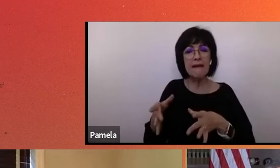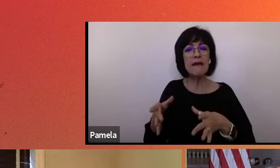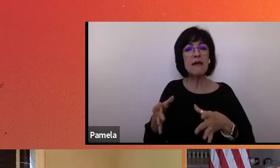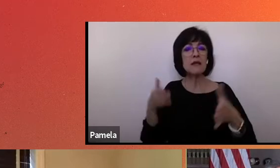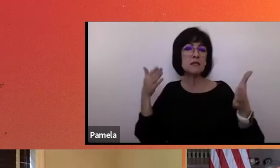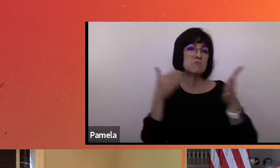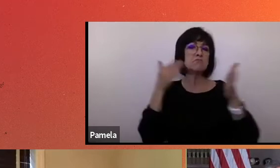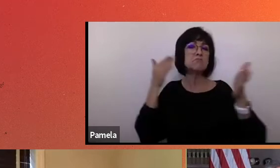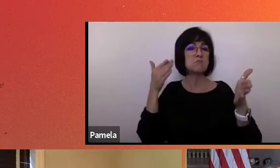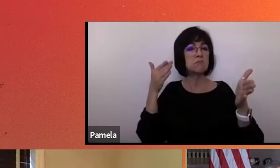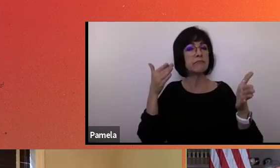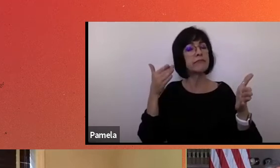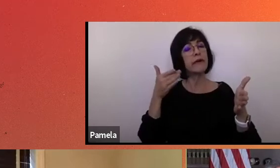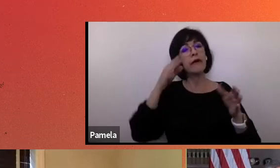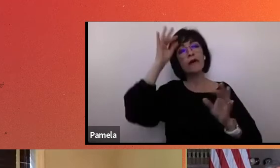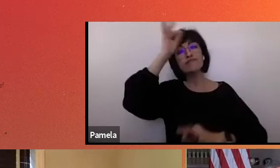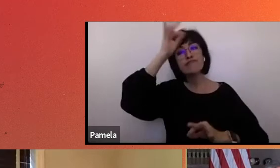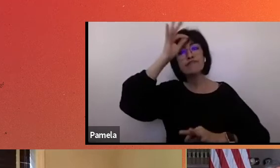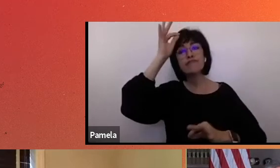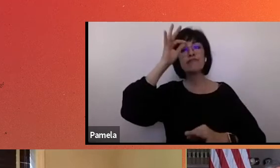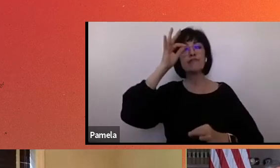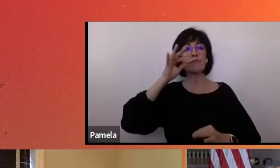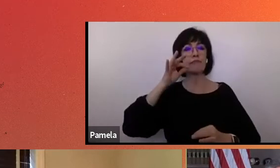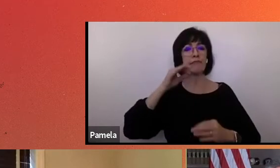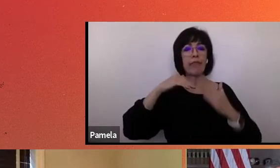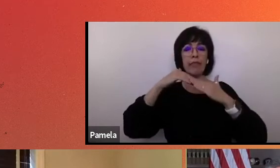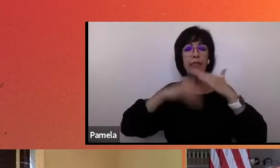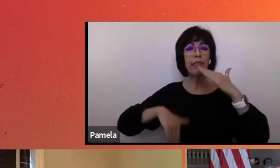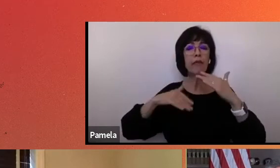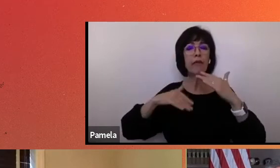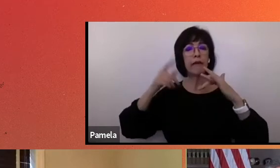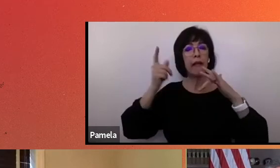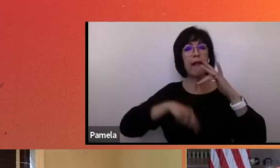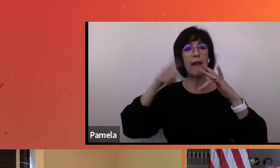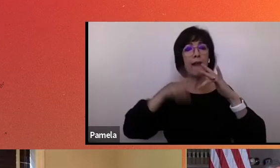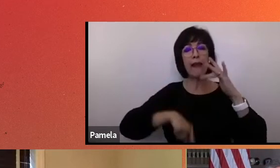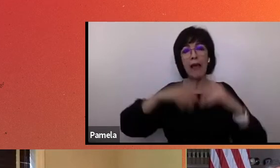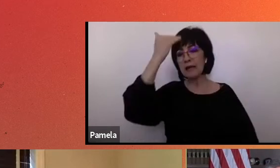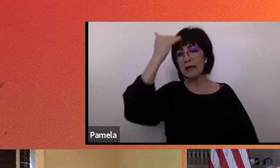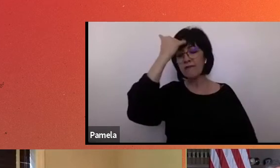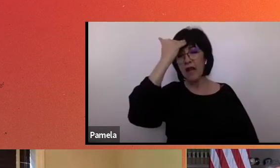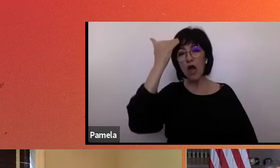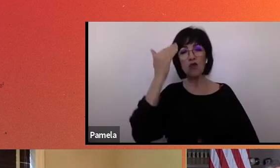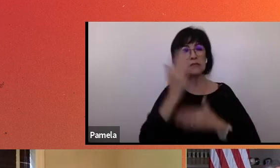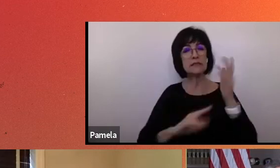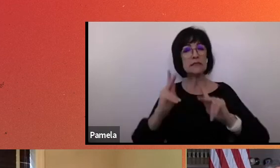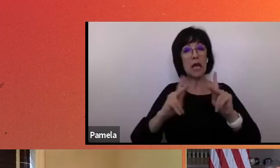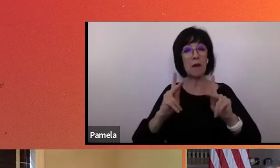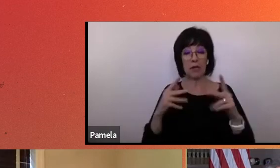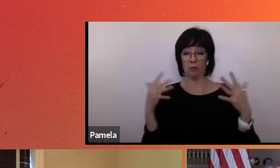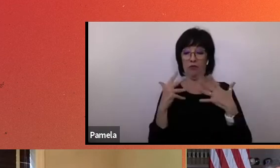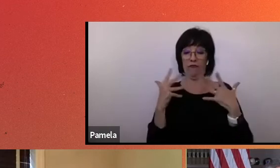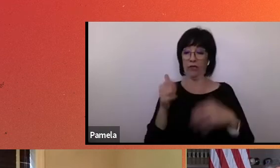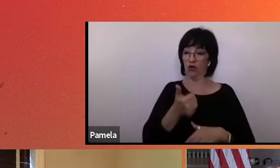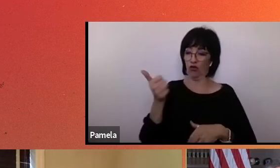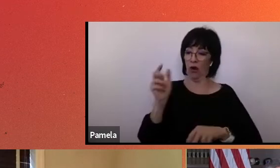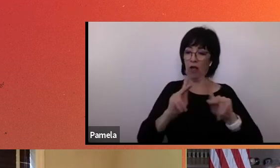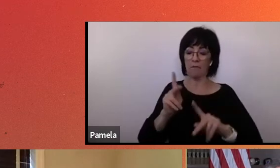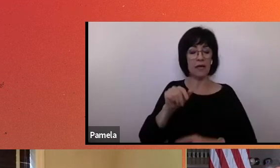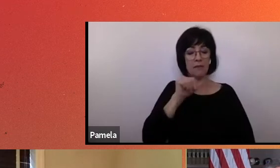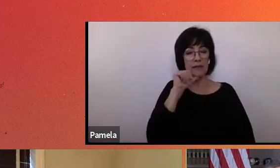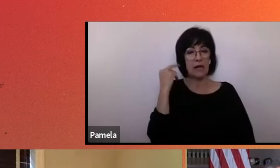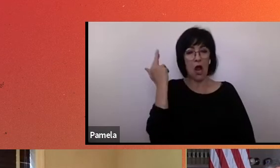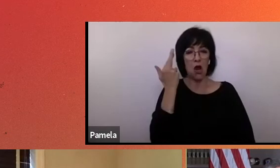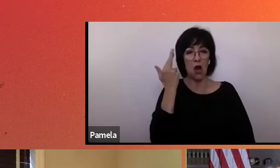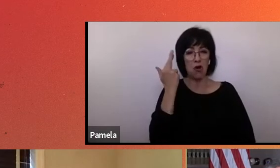of knowledge of each other and the fear that so many people seem to have of each other without realizing, and I said, the fear